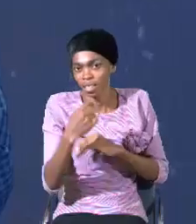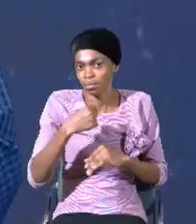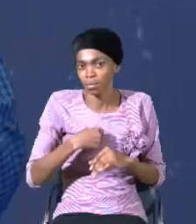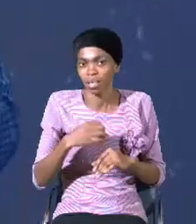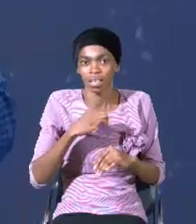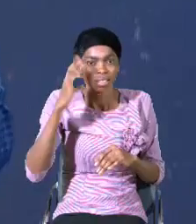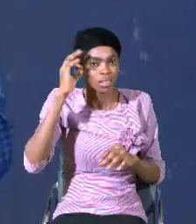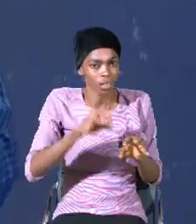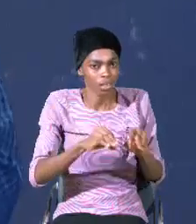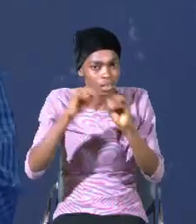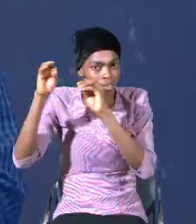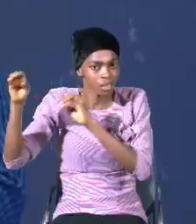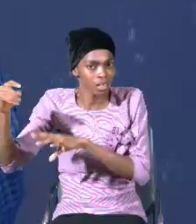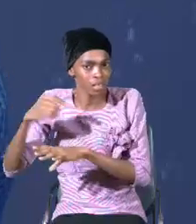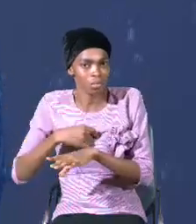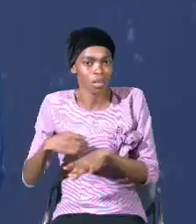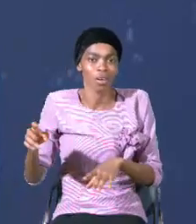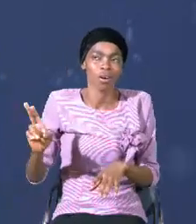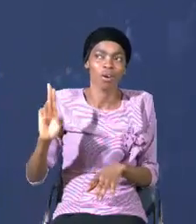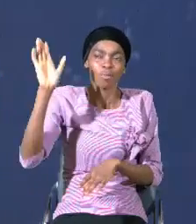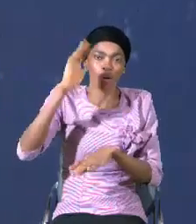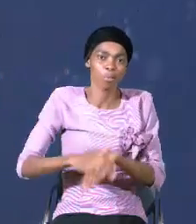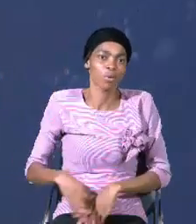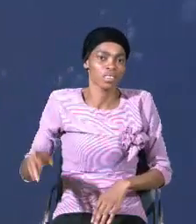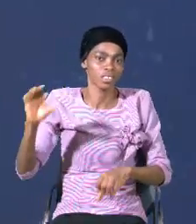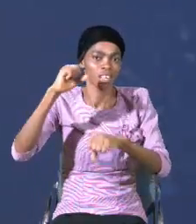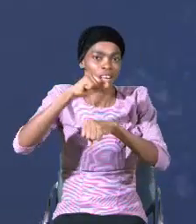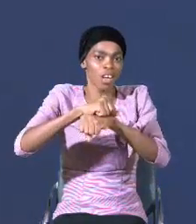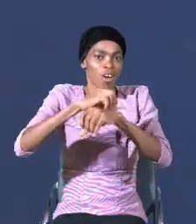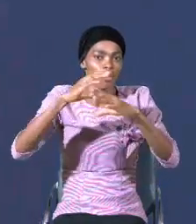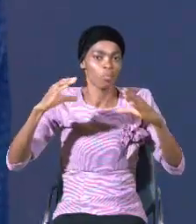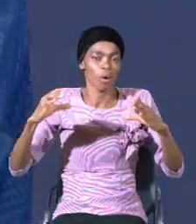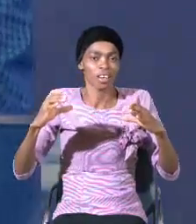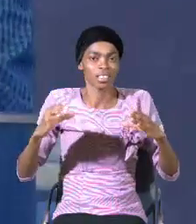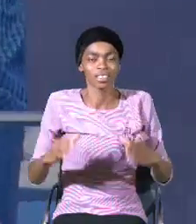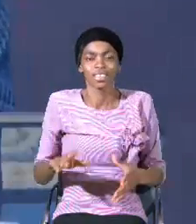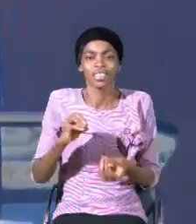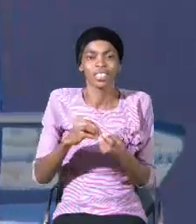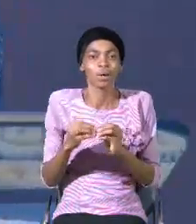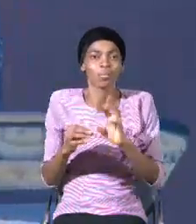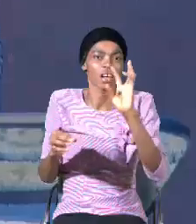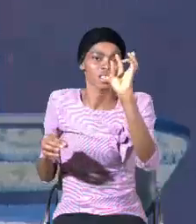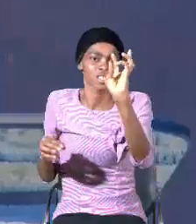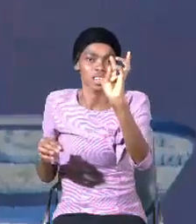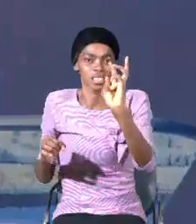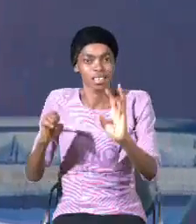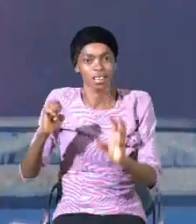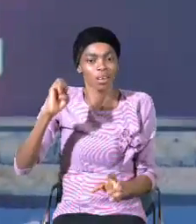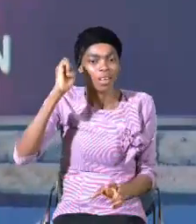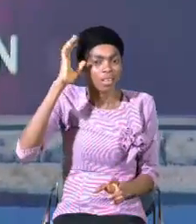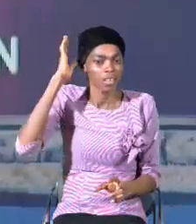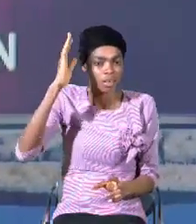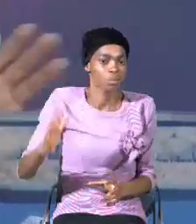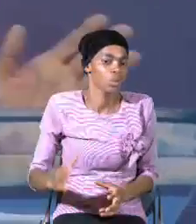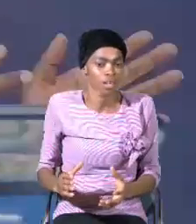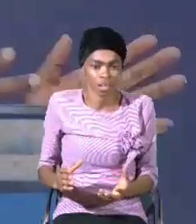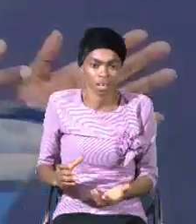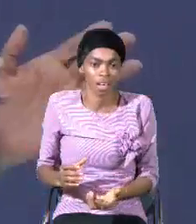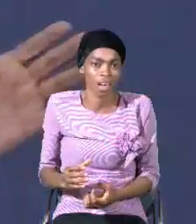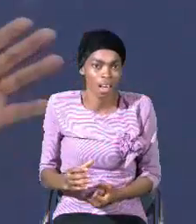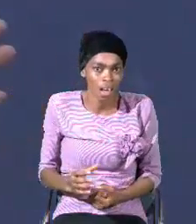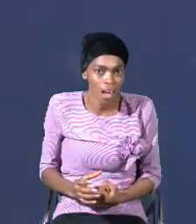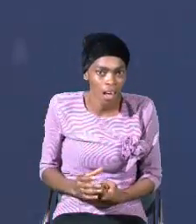up upon a rock. Number six, it will hedge you, that Satan will not be